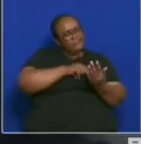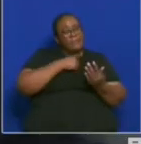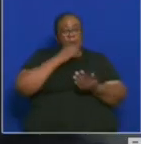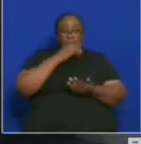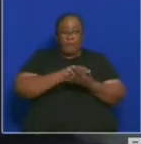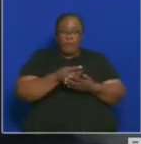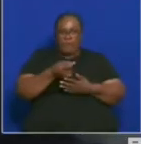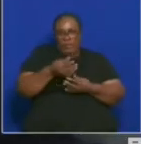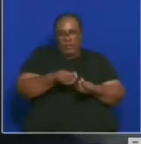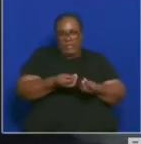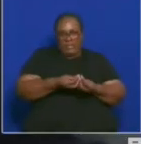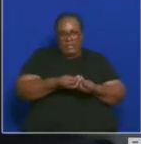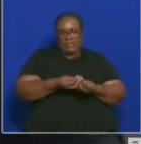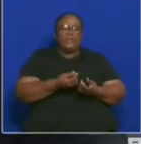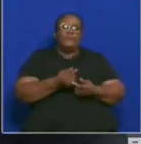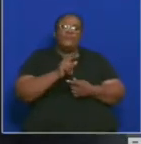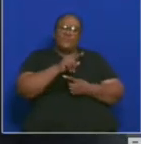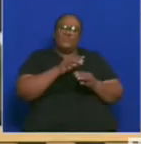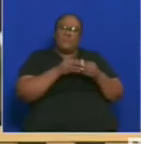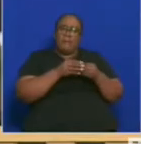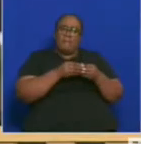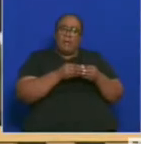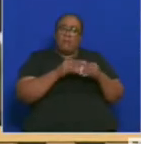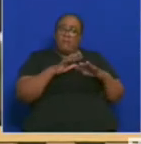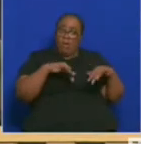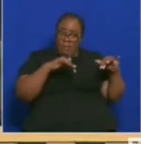are a member of Parliament, correct? Yes, I am.